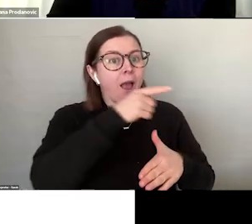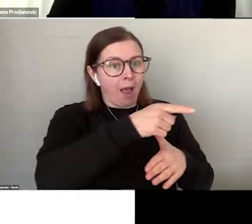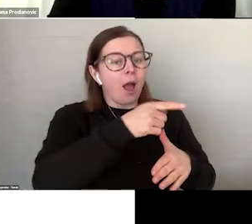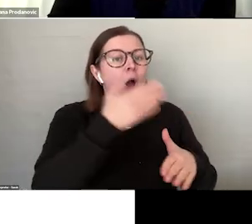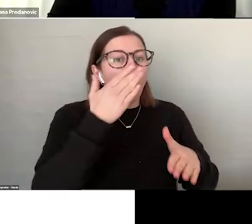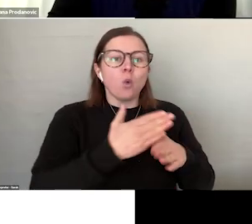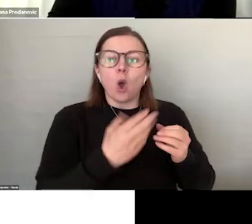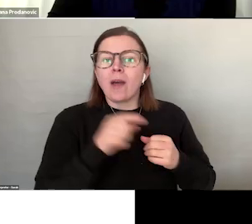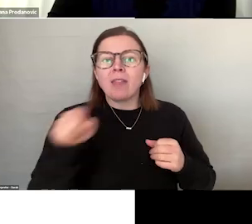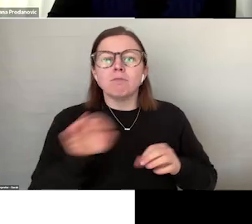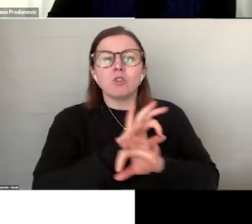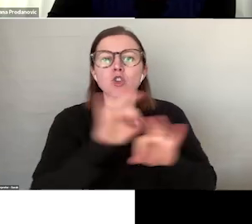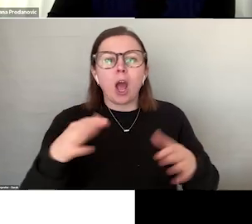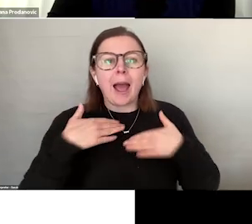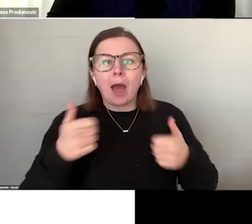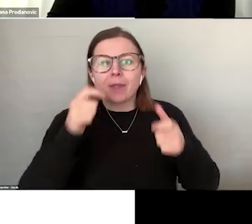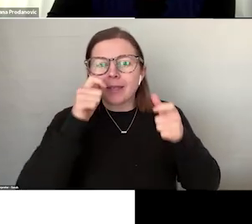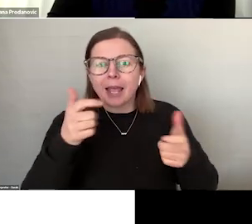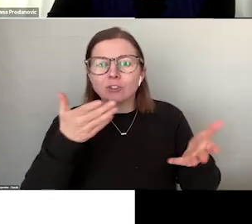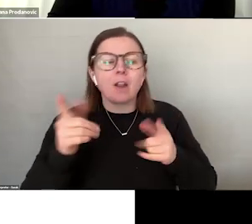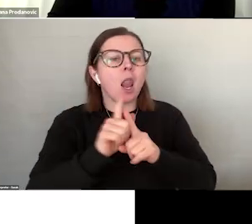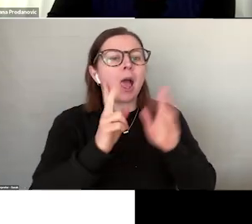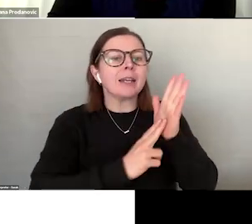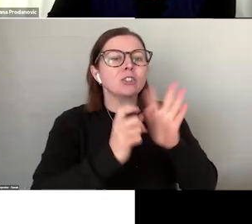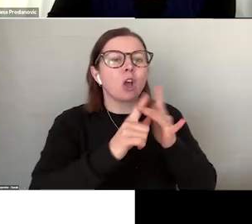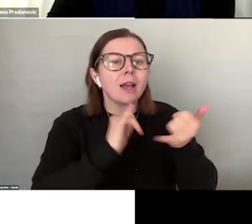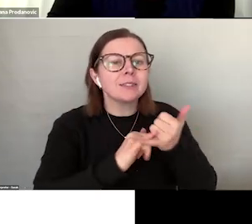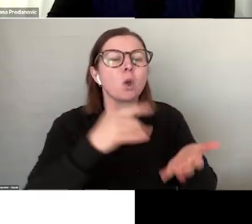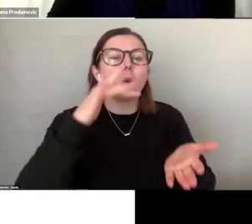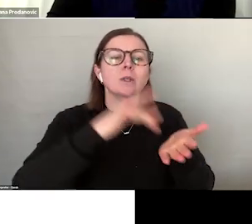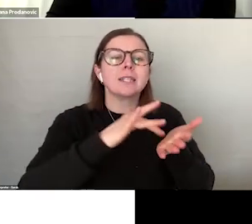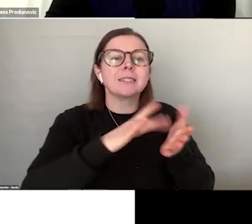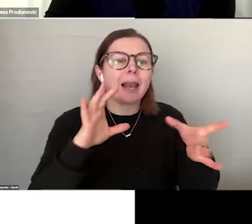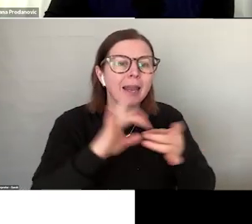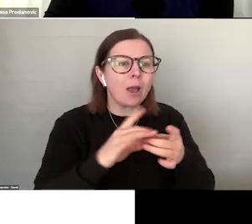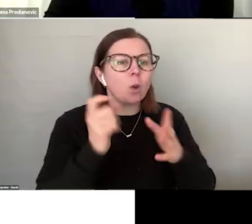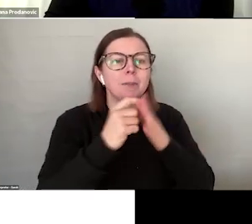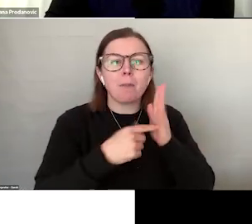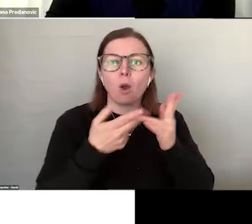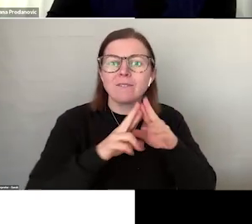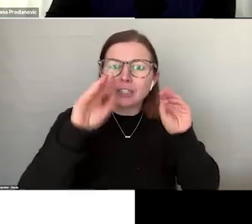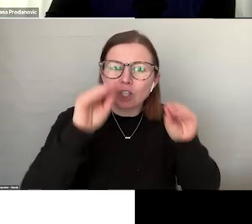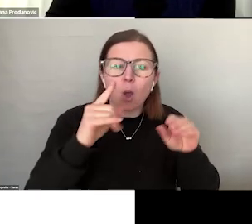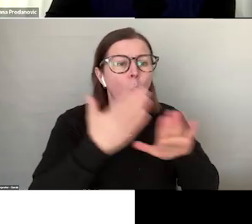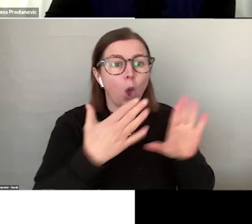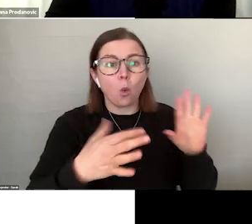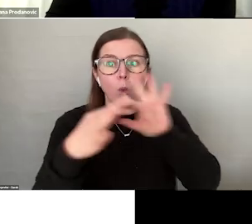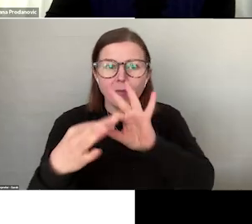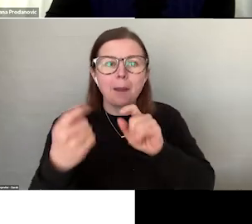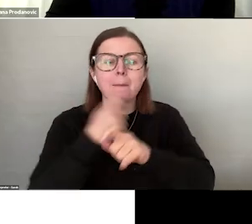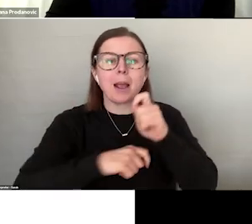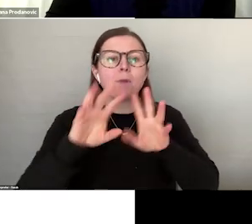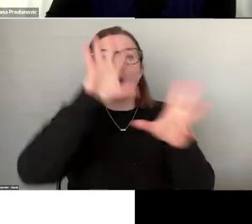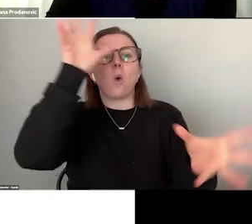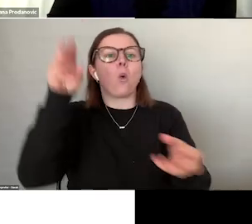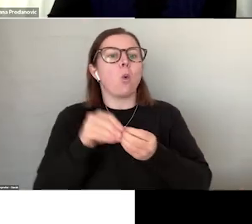non-healthcare services such as the NDIS, the Centrelink or Department of Education to provide a more holistic care